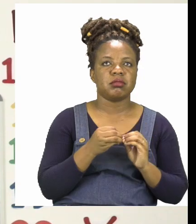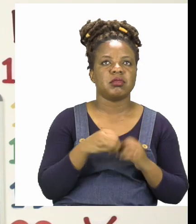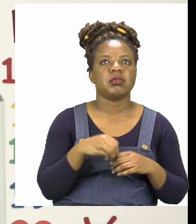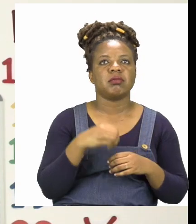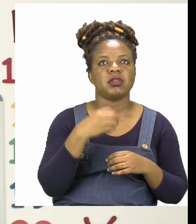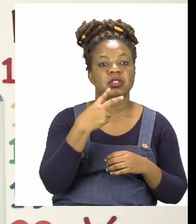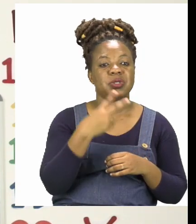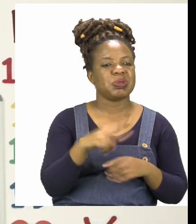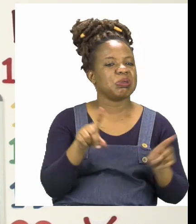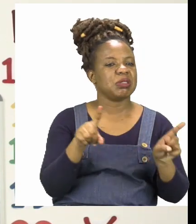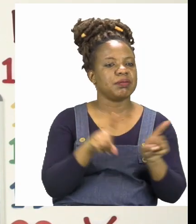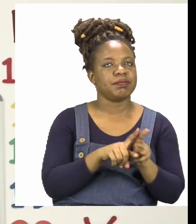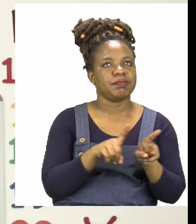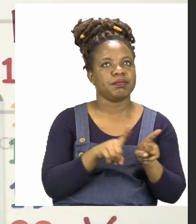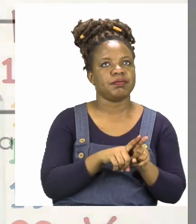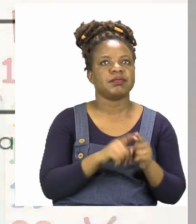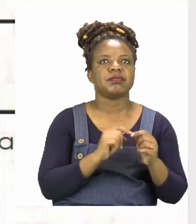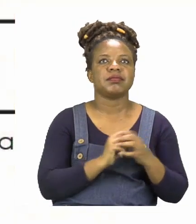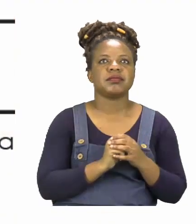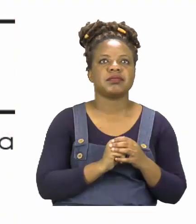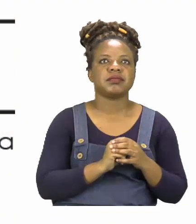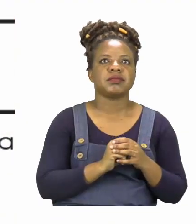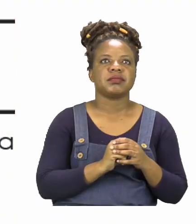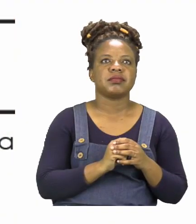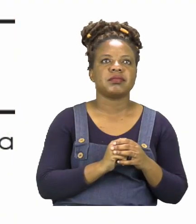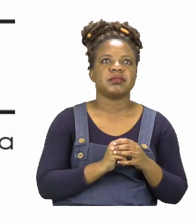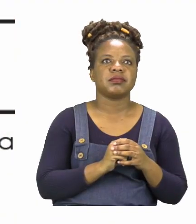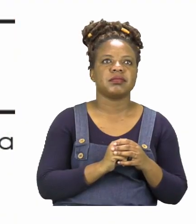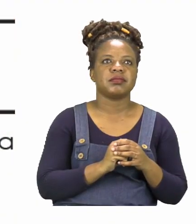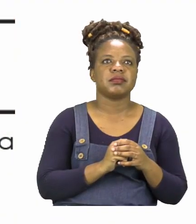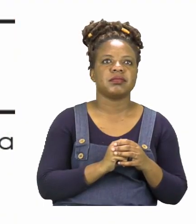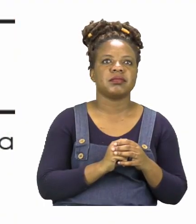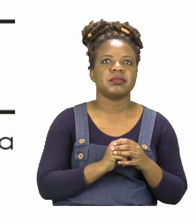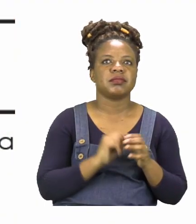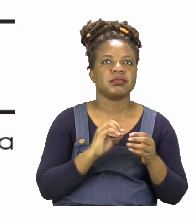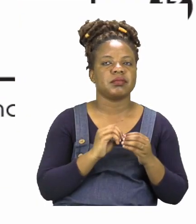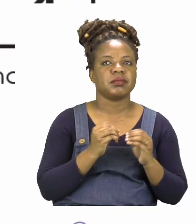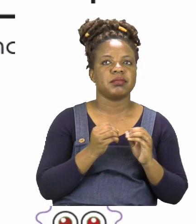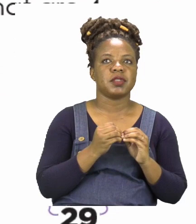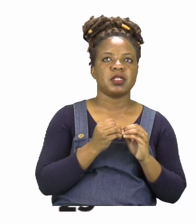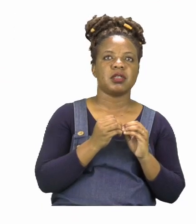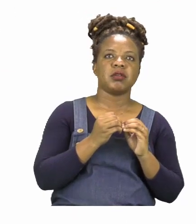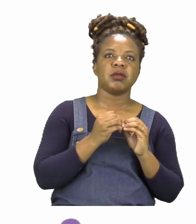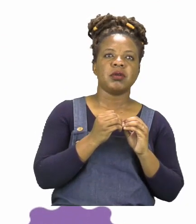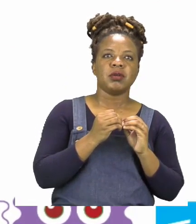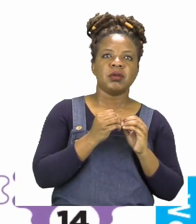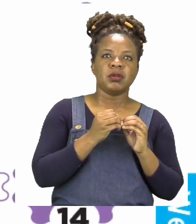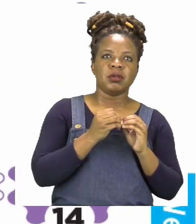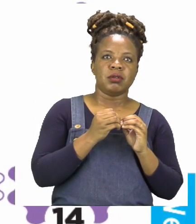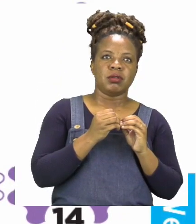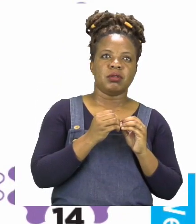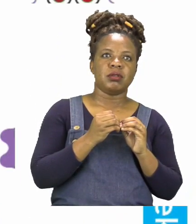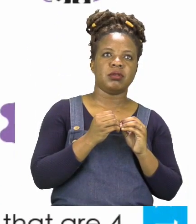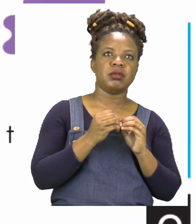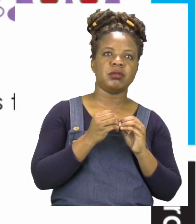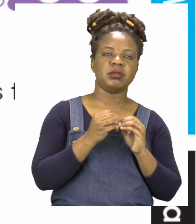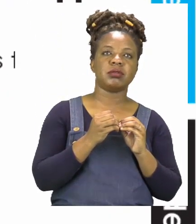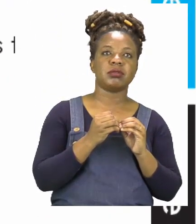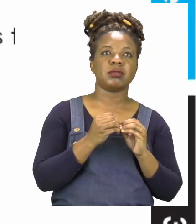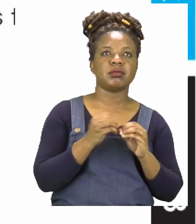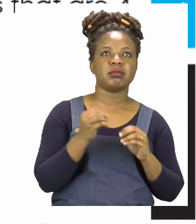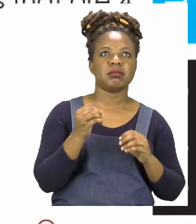exercise. Let's take a look. For number 2 now, instead of adding, we are going to be